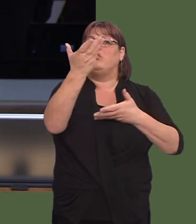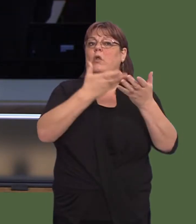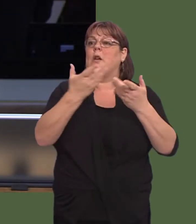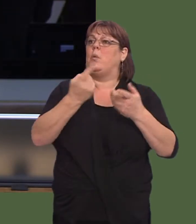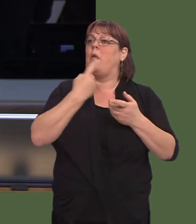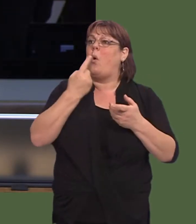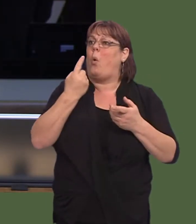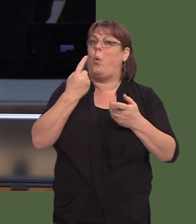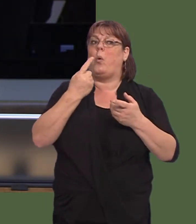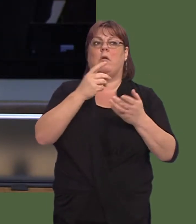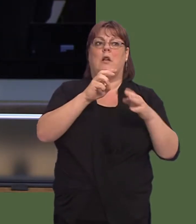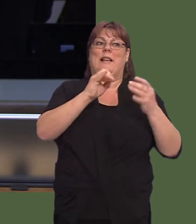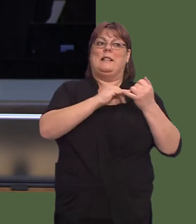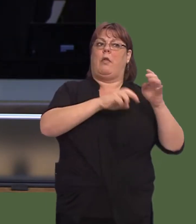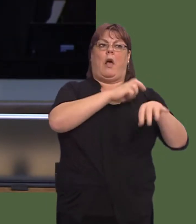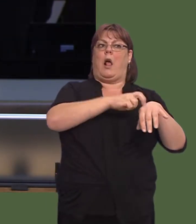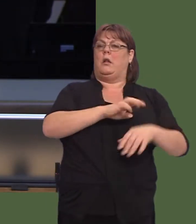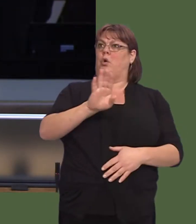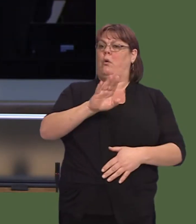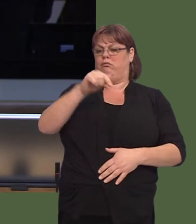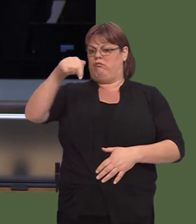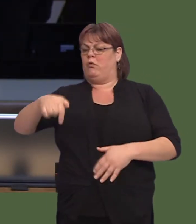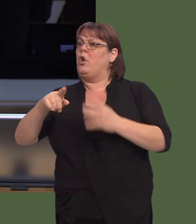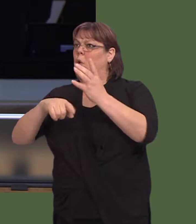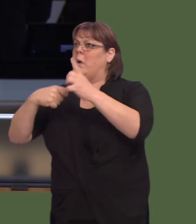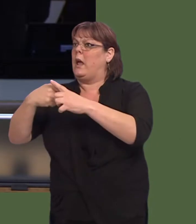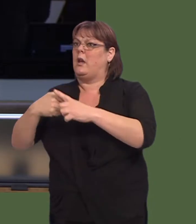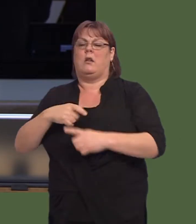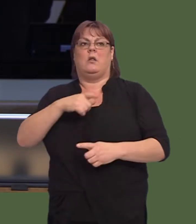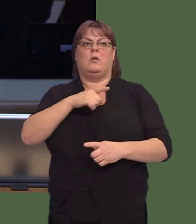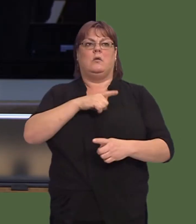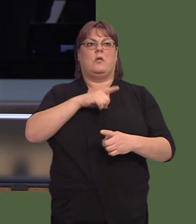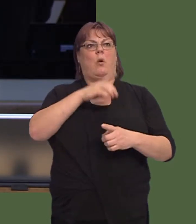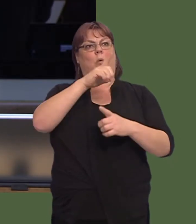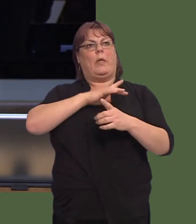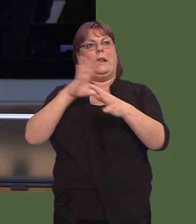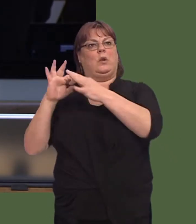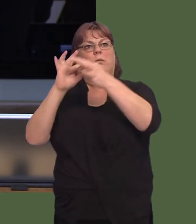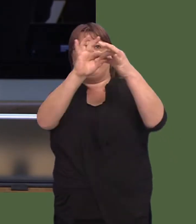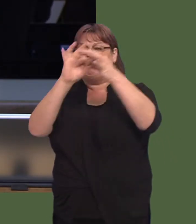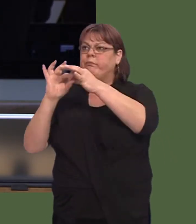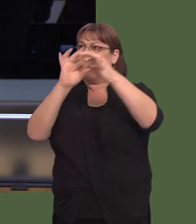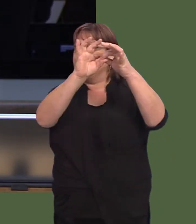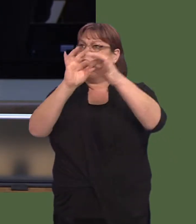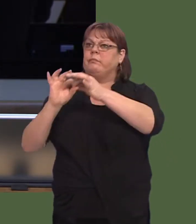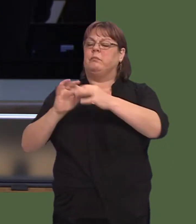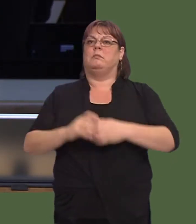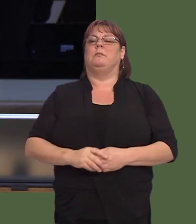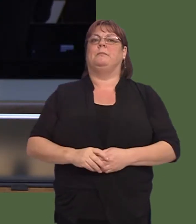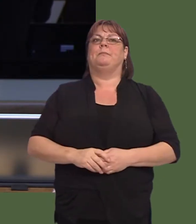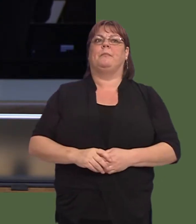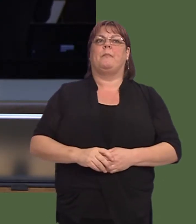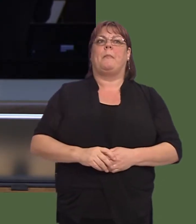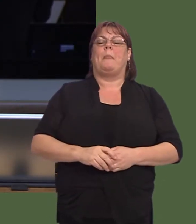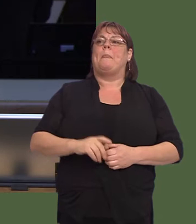Kingdom, not with the Irish Republic. So it's not even in Ireland's economic interest to have the kind of deal which the EU would want.